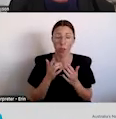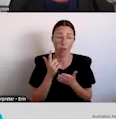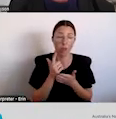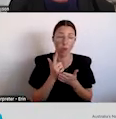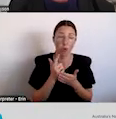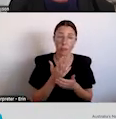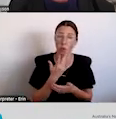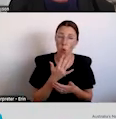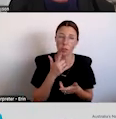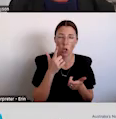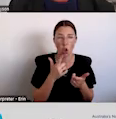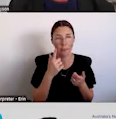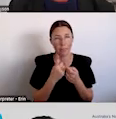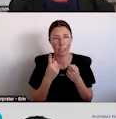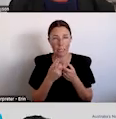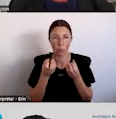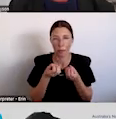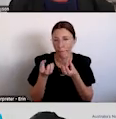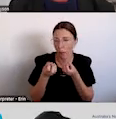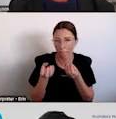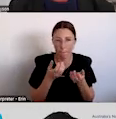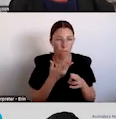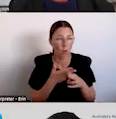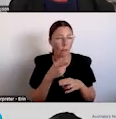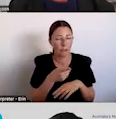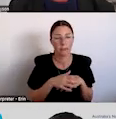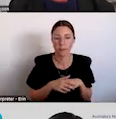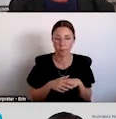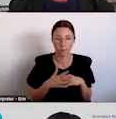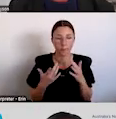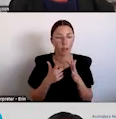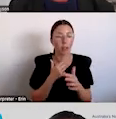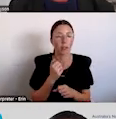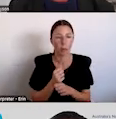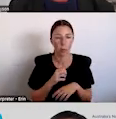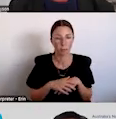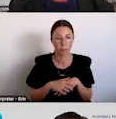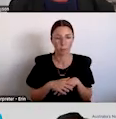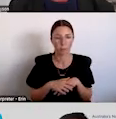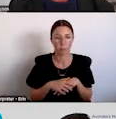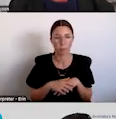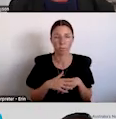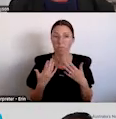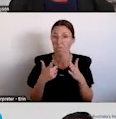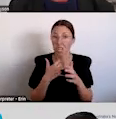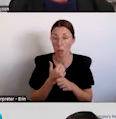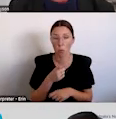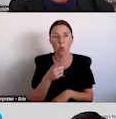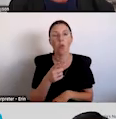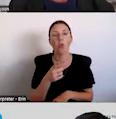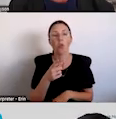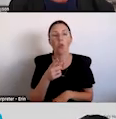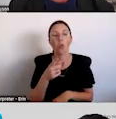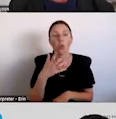of these protection mechanisms. For example, I already said you want your AI, your artwork to be discovered